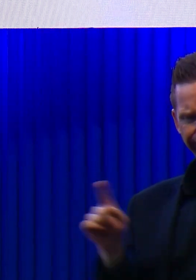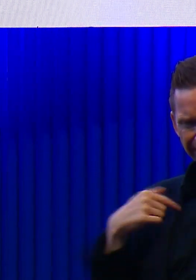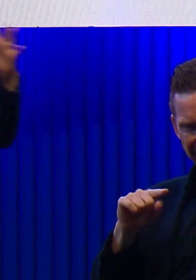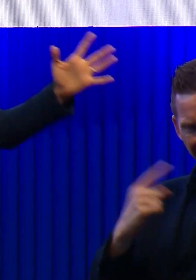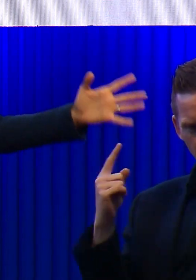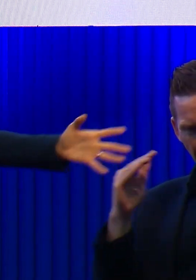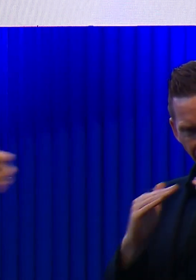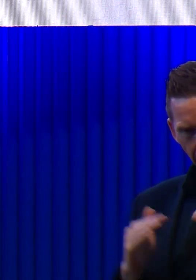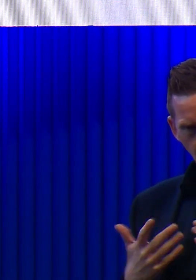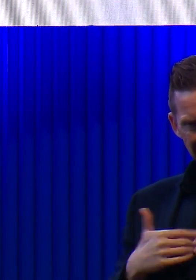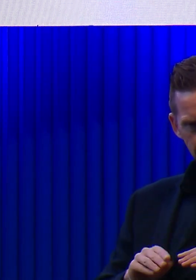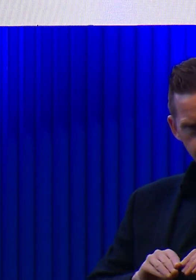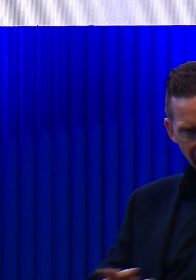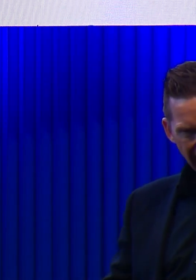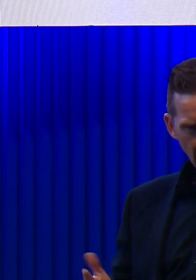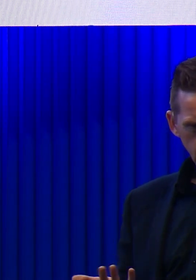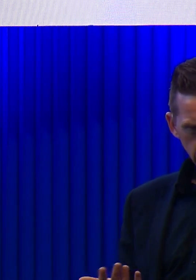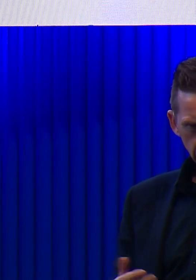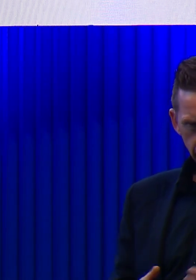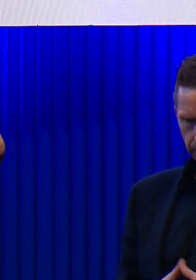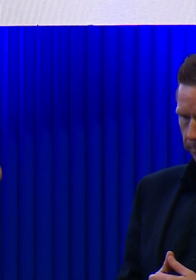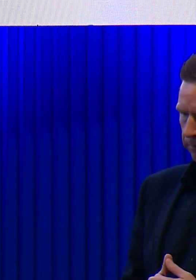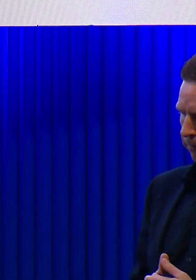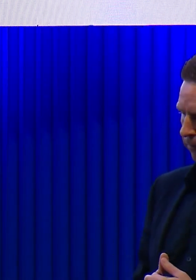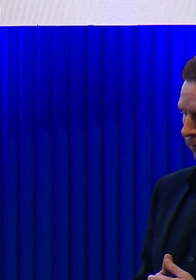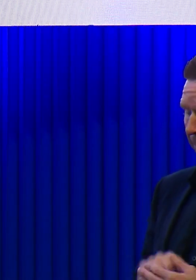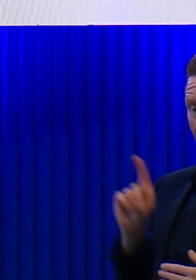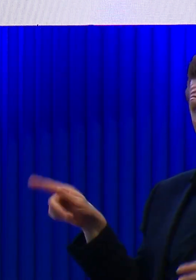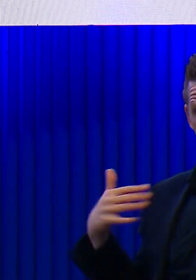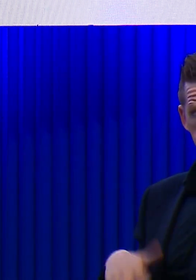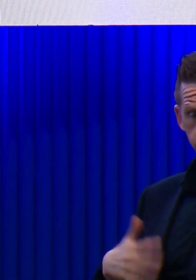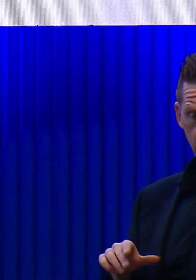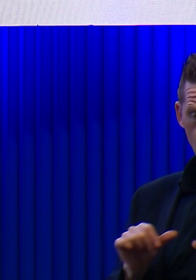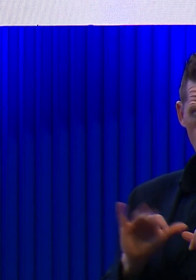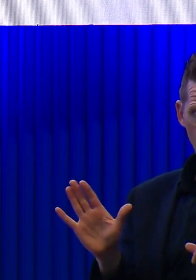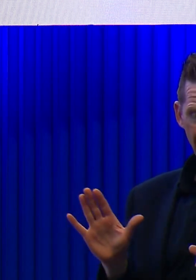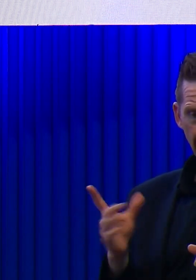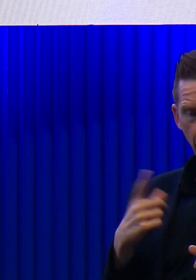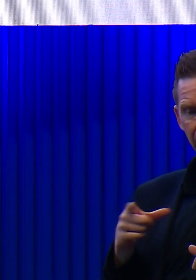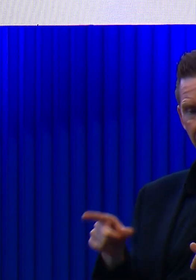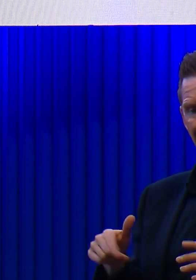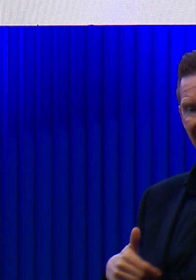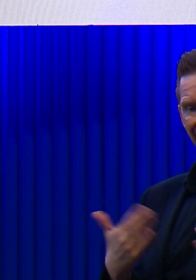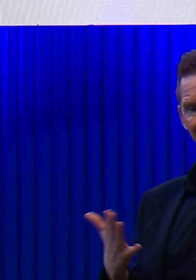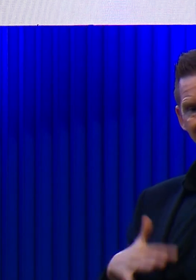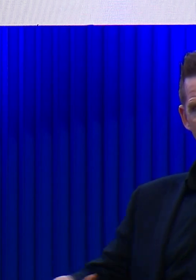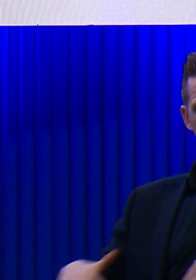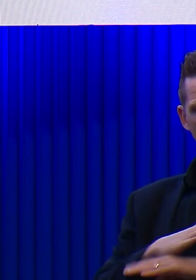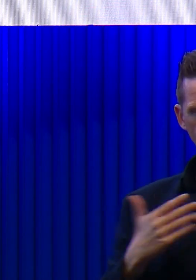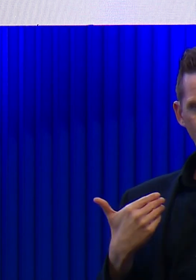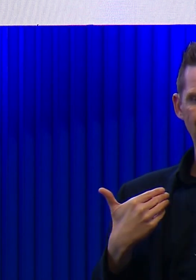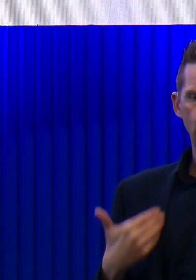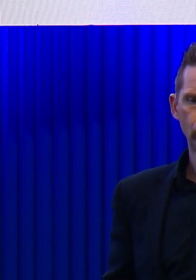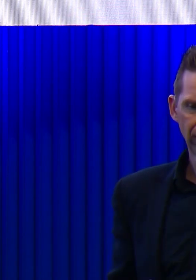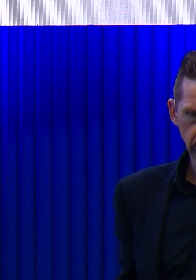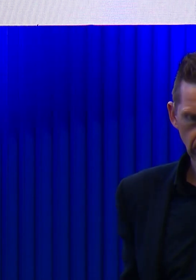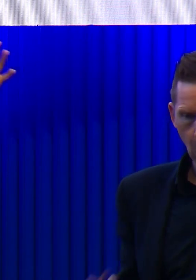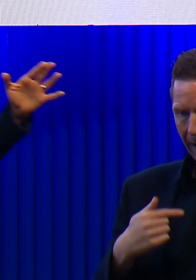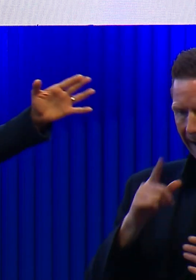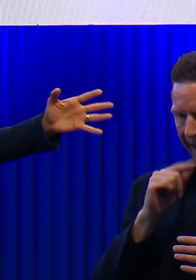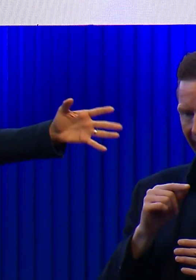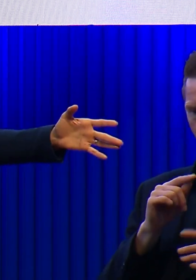and we're spread out and all these things. And this is great because that gives our field a richness to it. And we can move and we